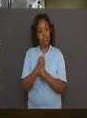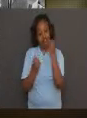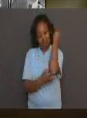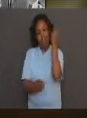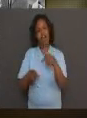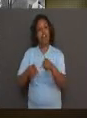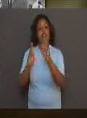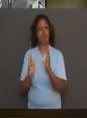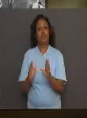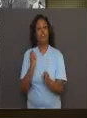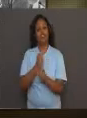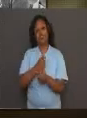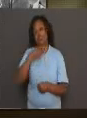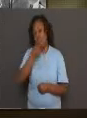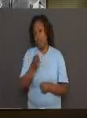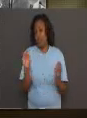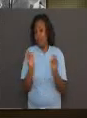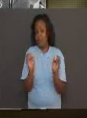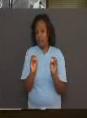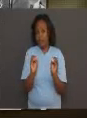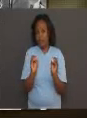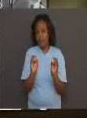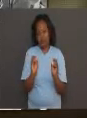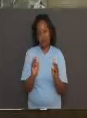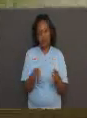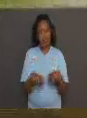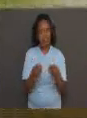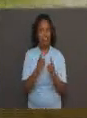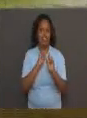peasants without giving anything in return.